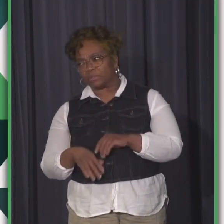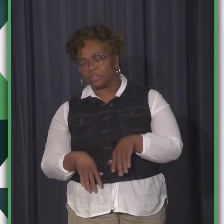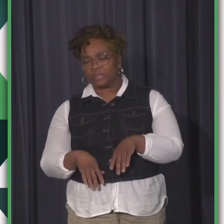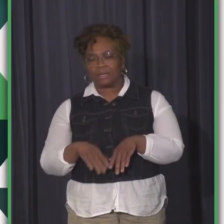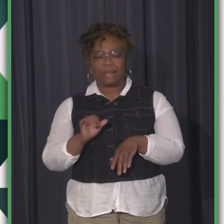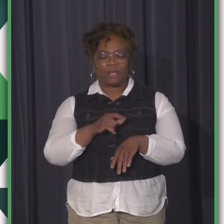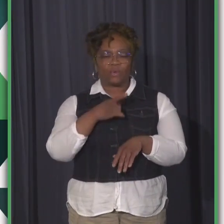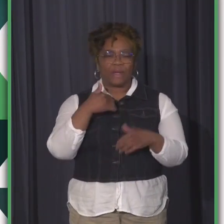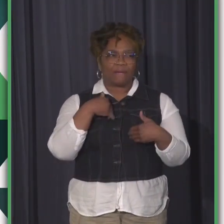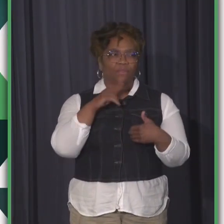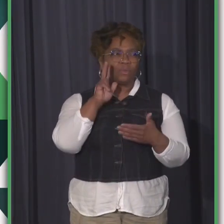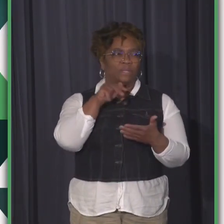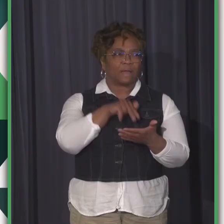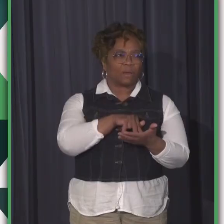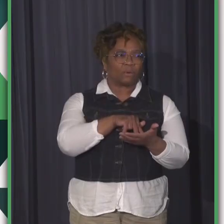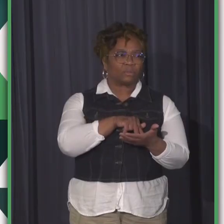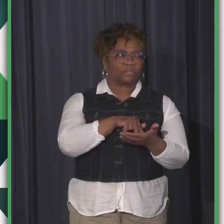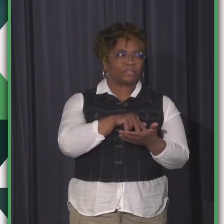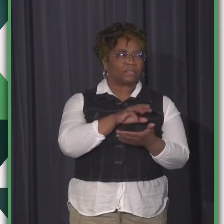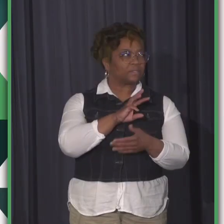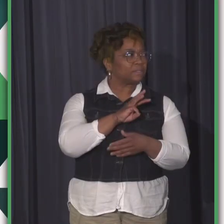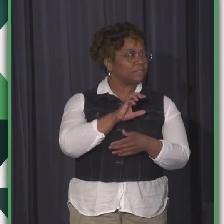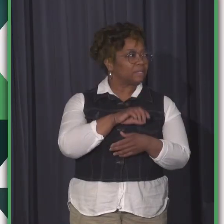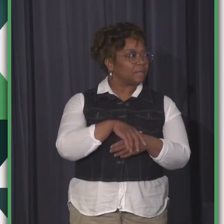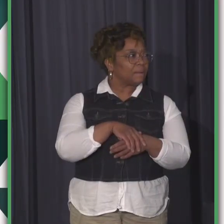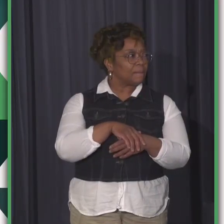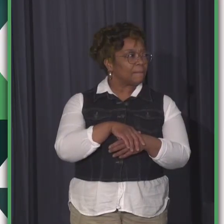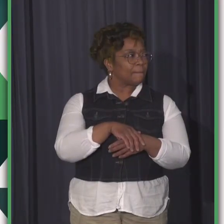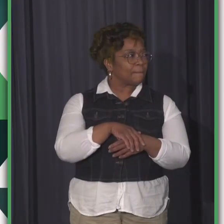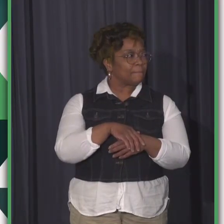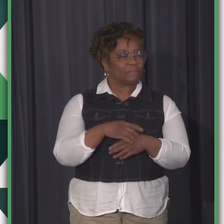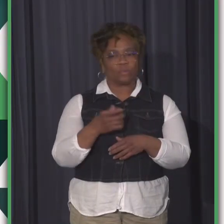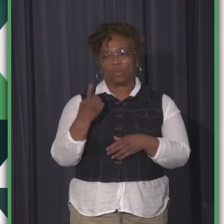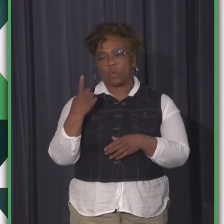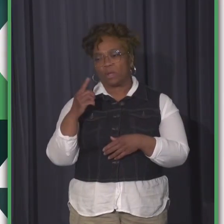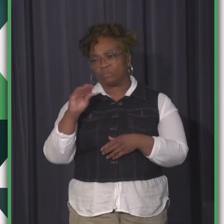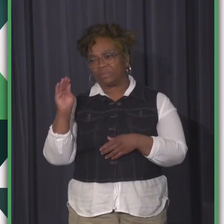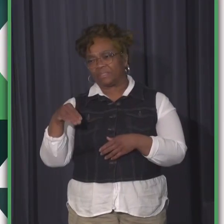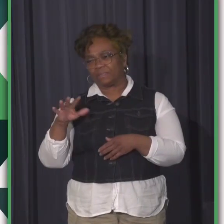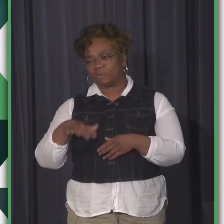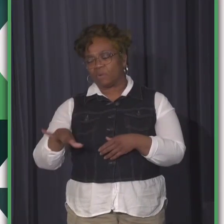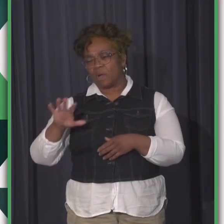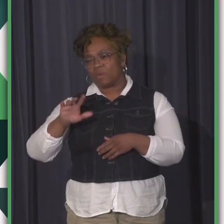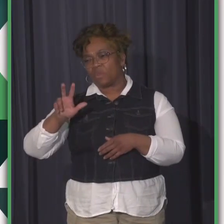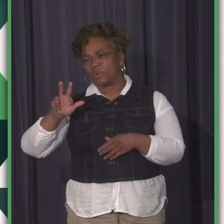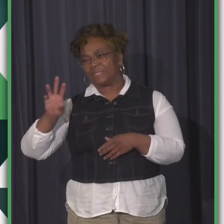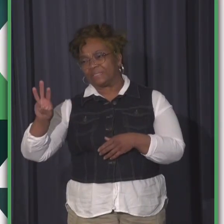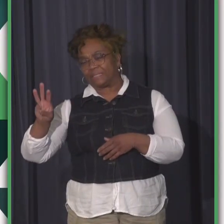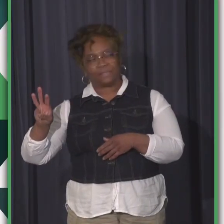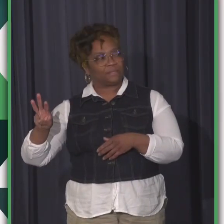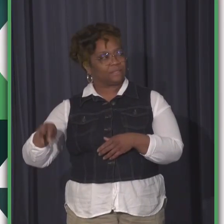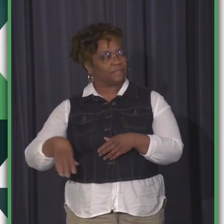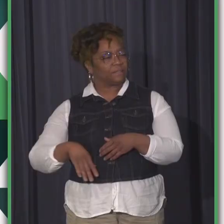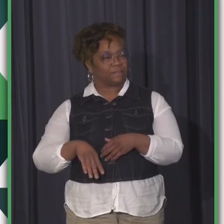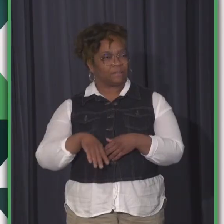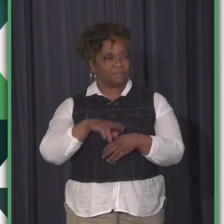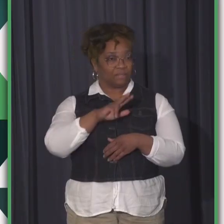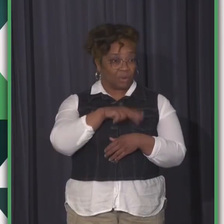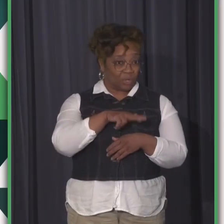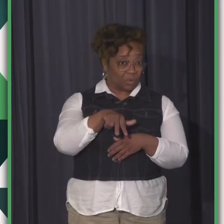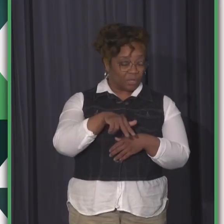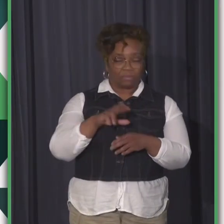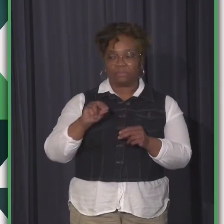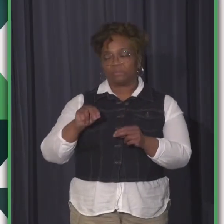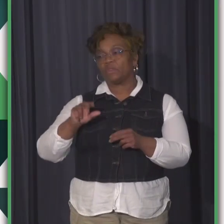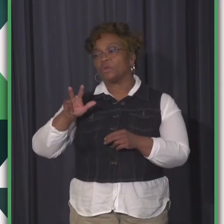3,000. Say it one more time. 1% is around 36. It's about 33? 36. 36. Exactly,